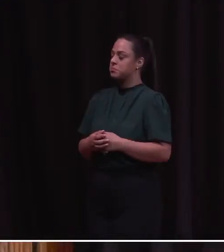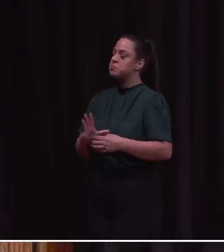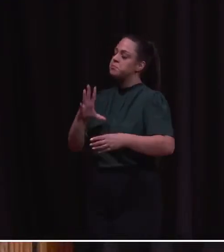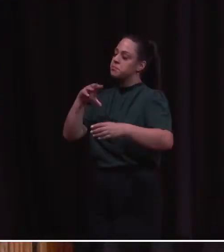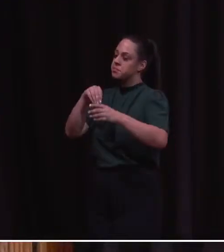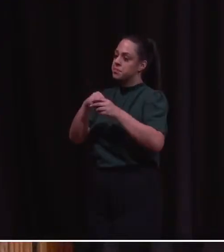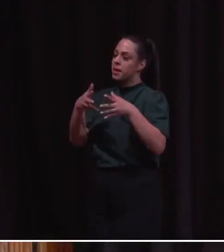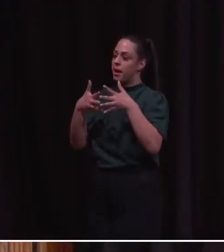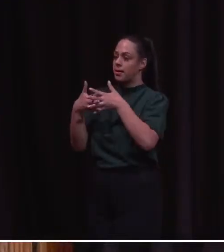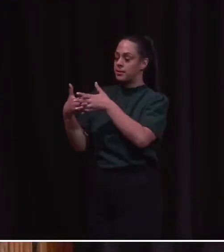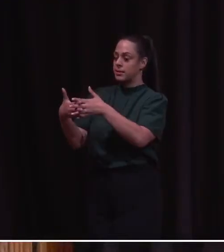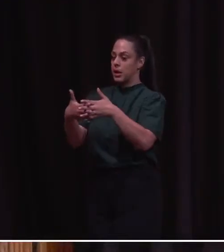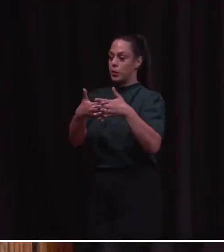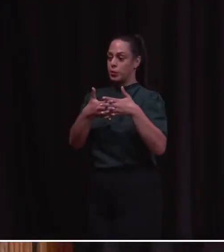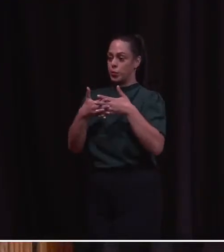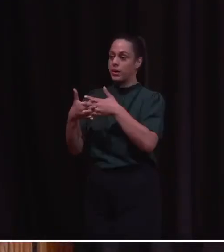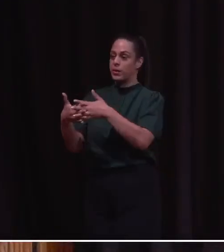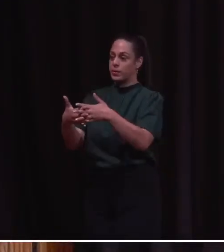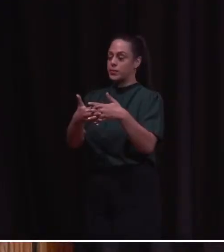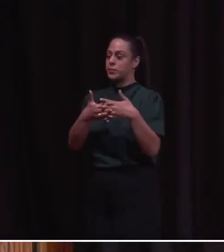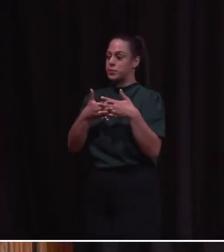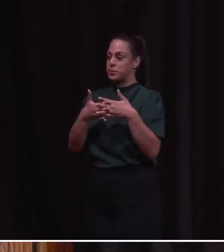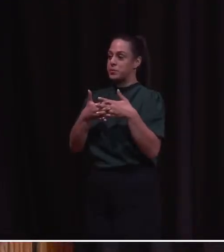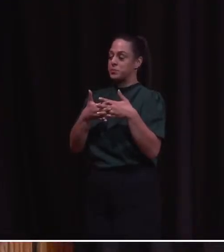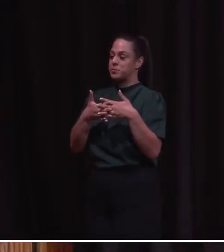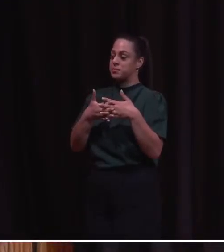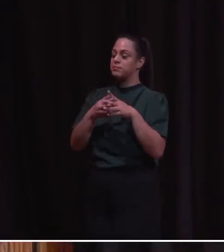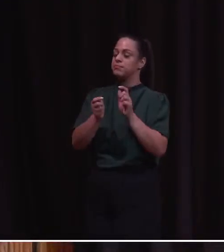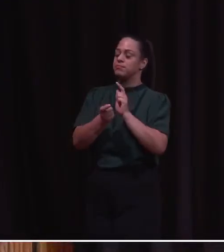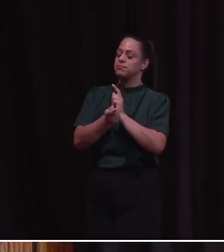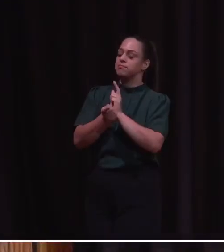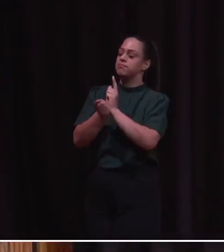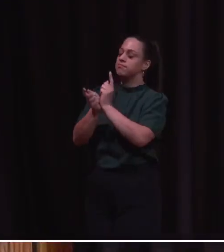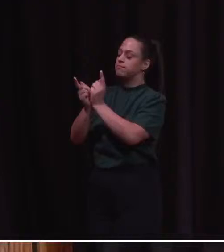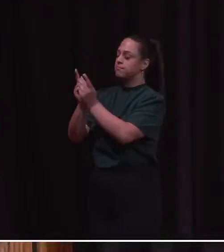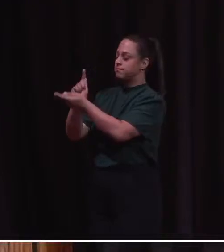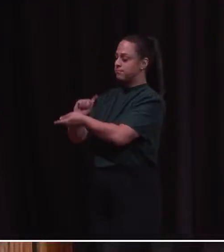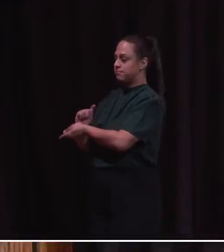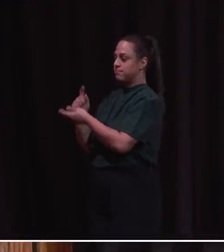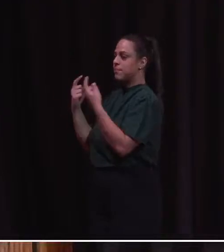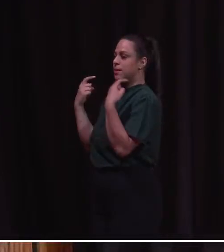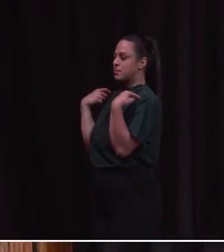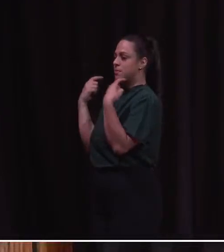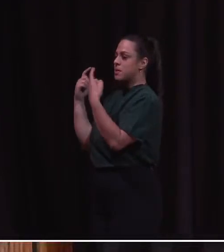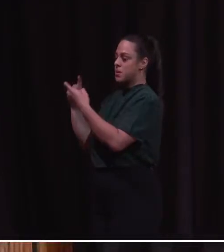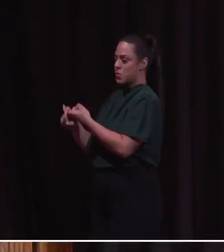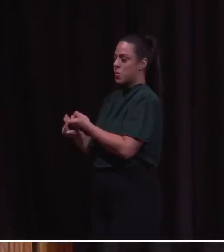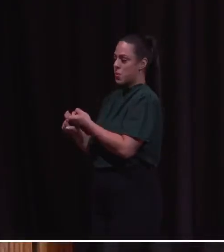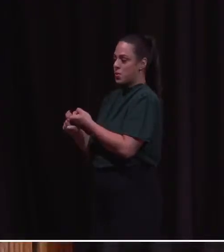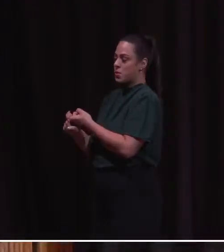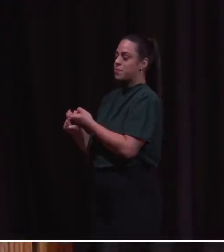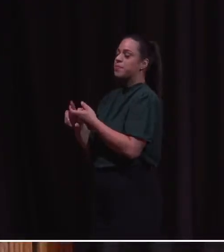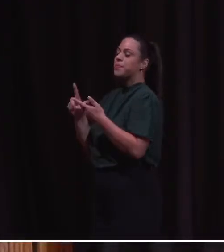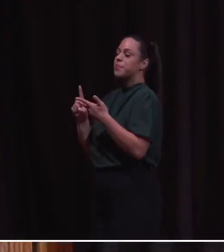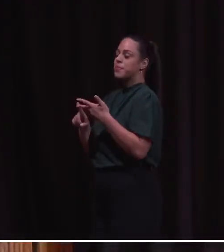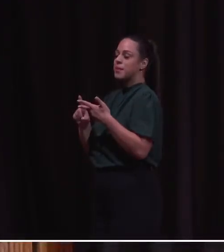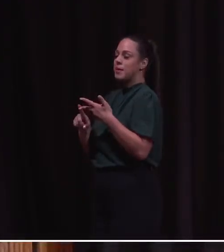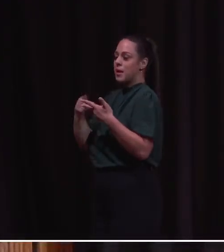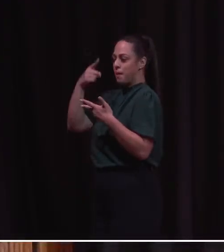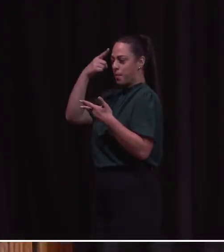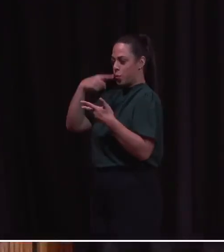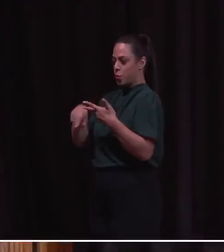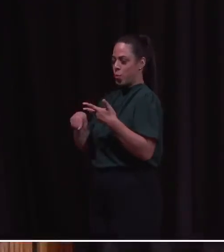especially after its translation into Spanish and Portuguese. The key words in the lecture title